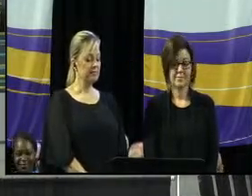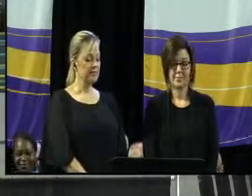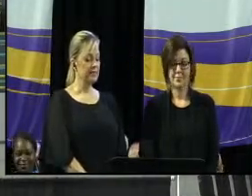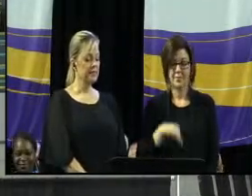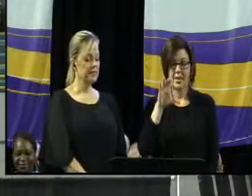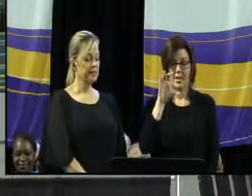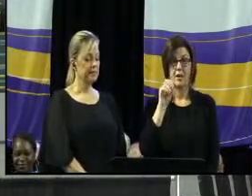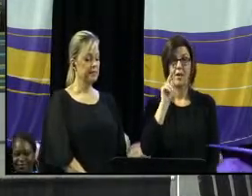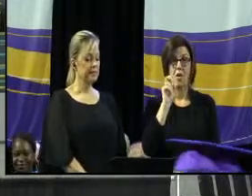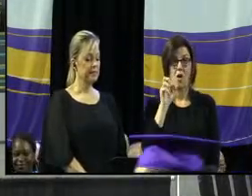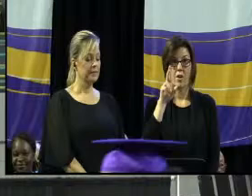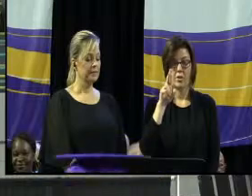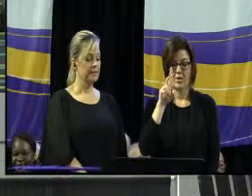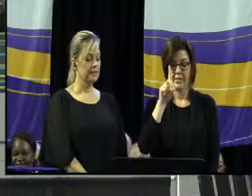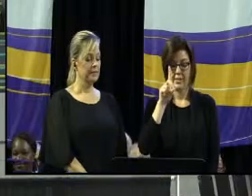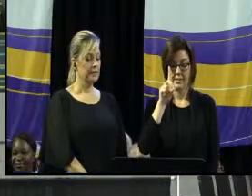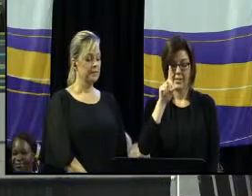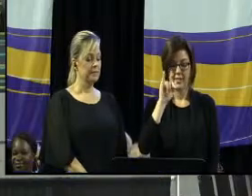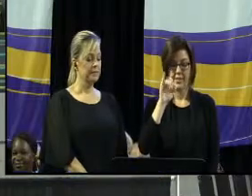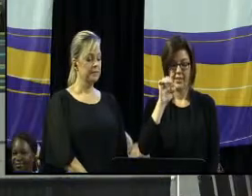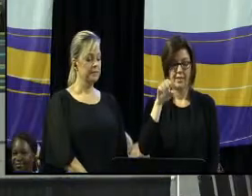Connor Evan Deal.